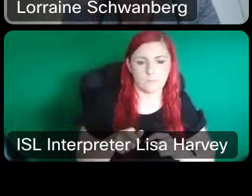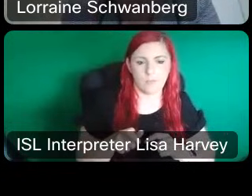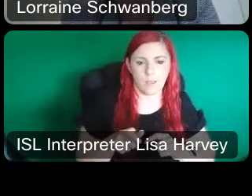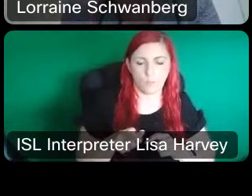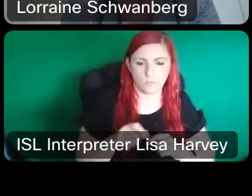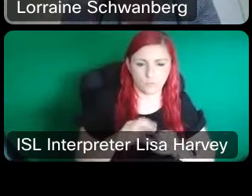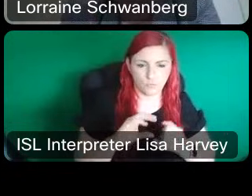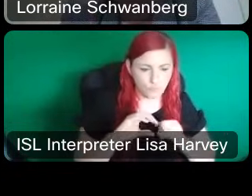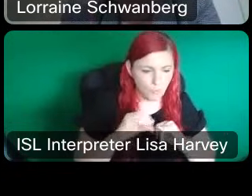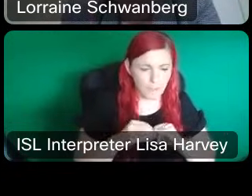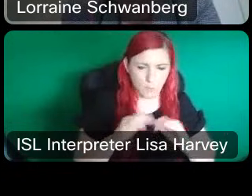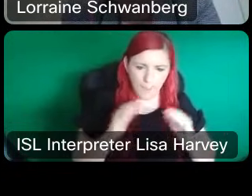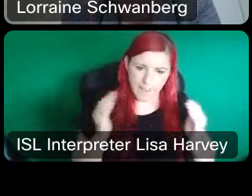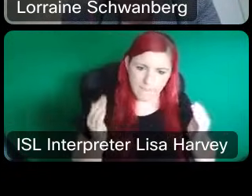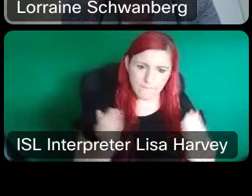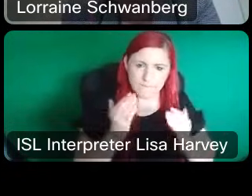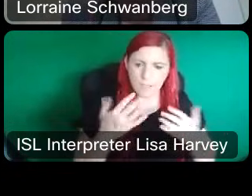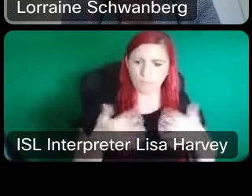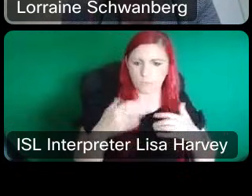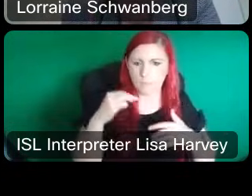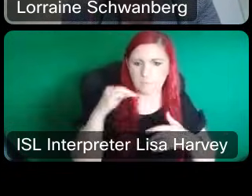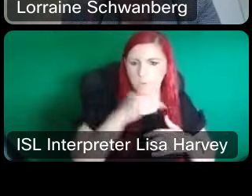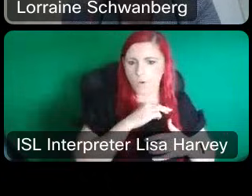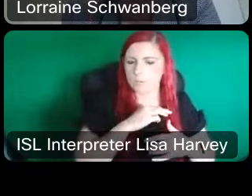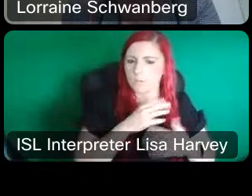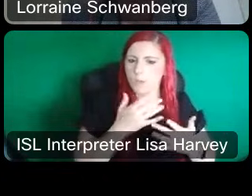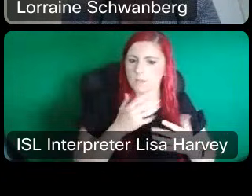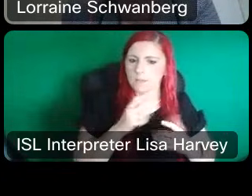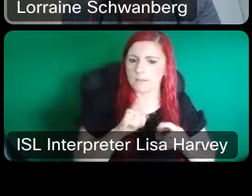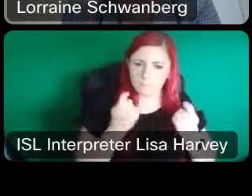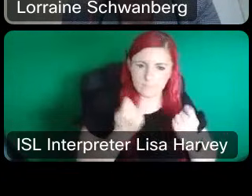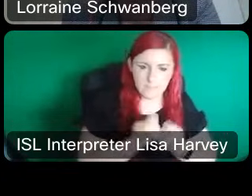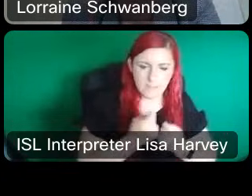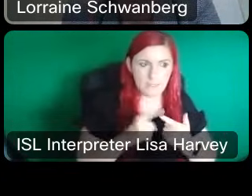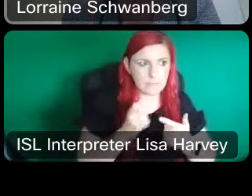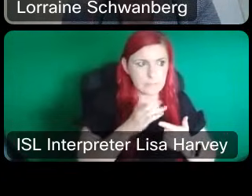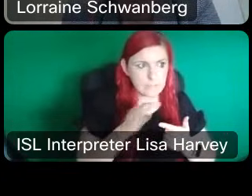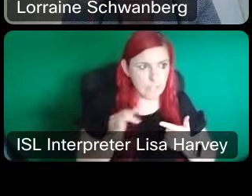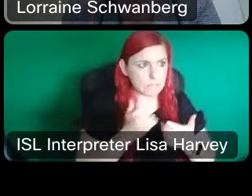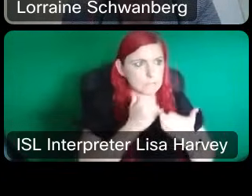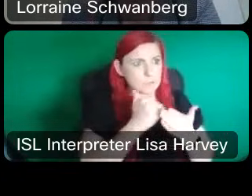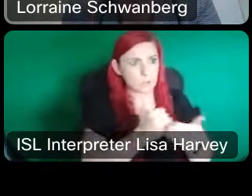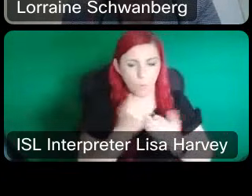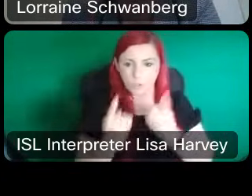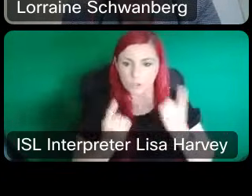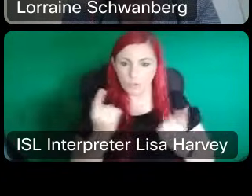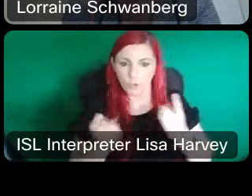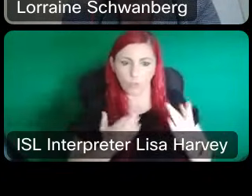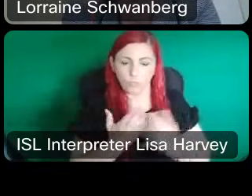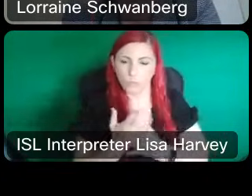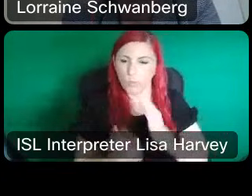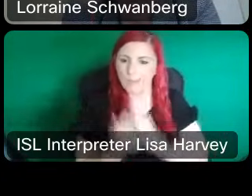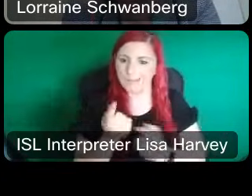emphasize how important it is that teams and staff support one another during the incident management